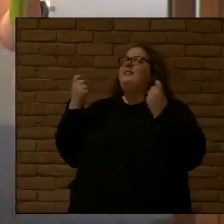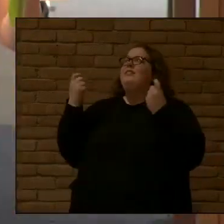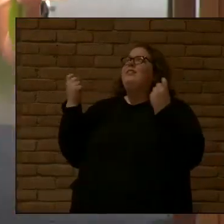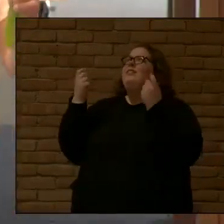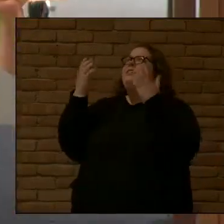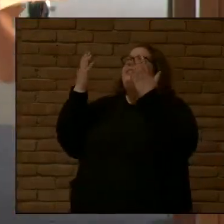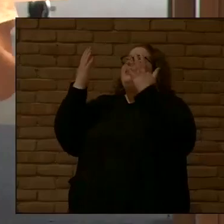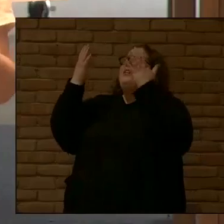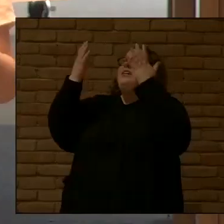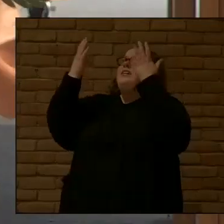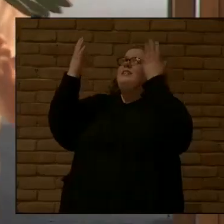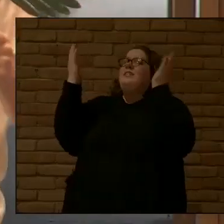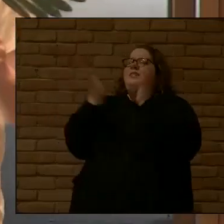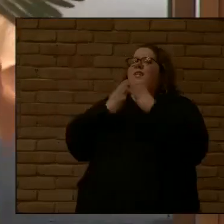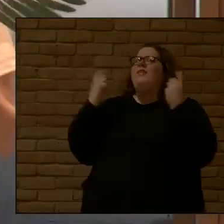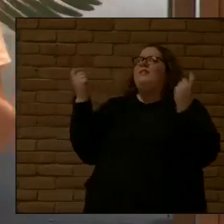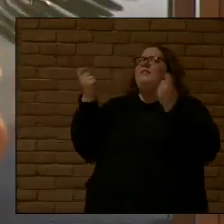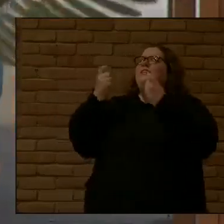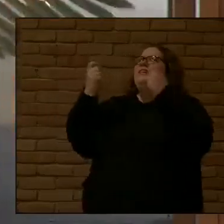Hosanna,